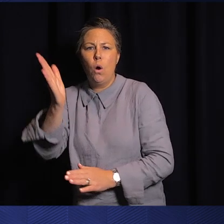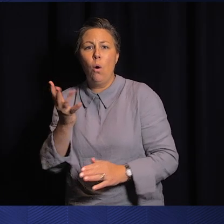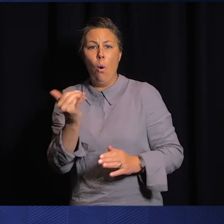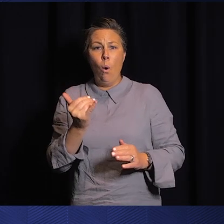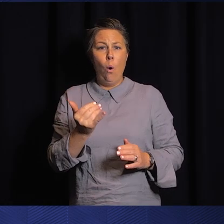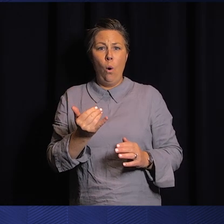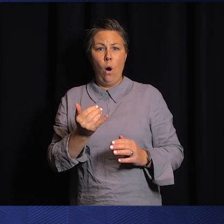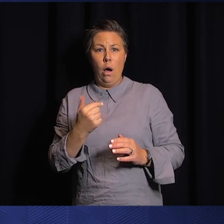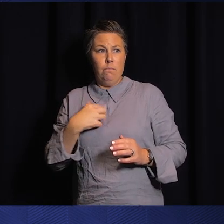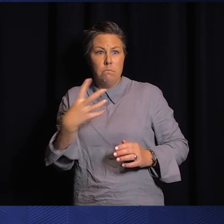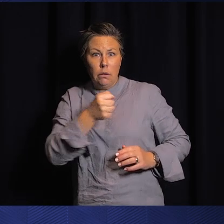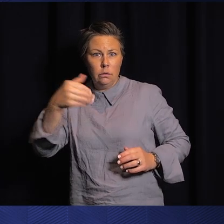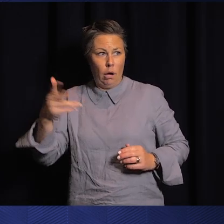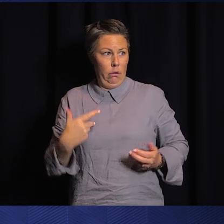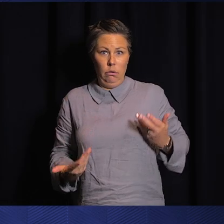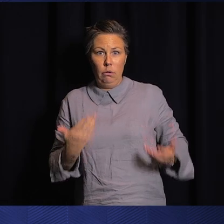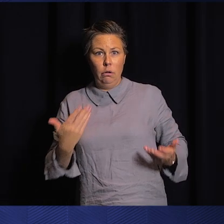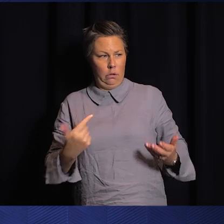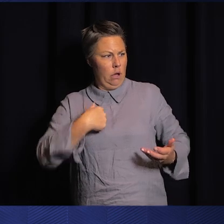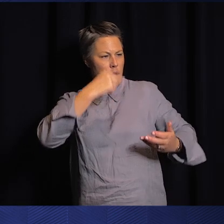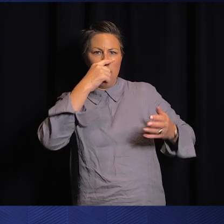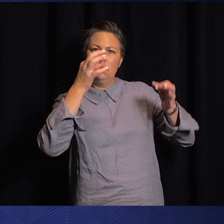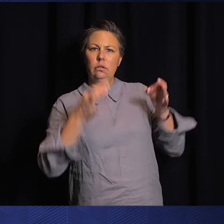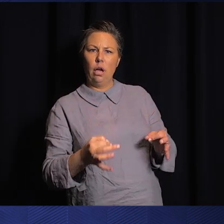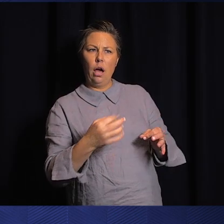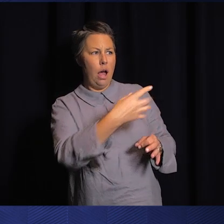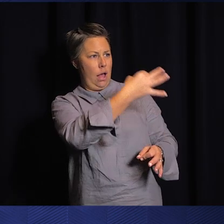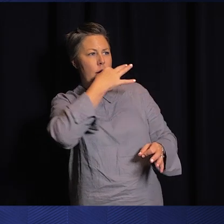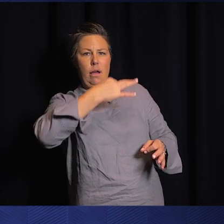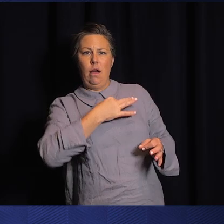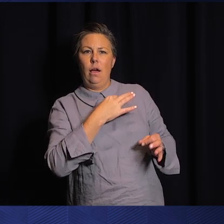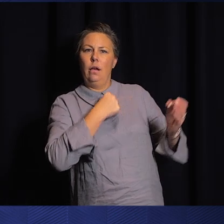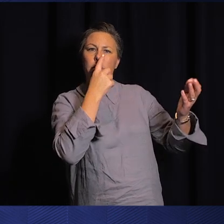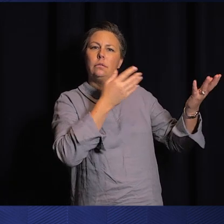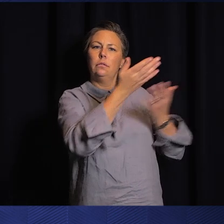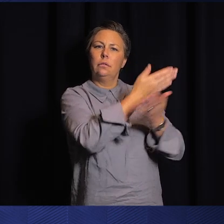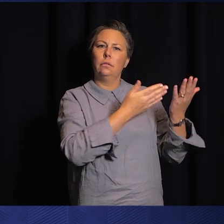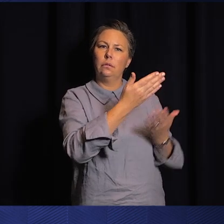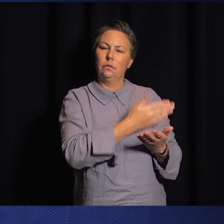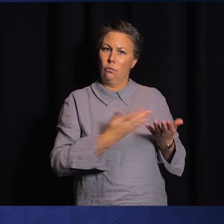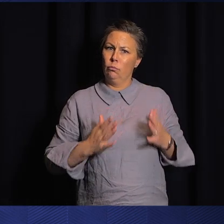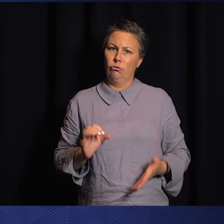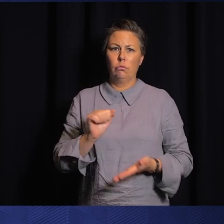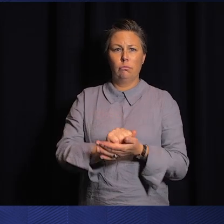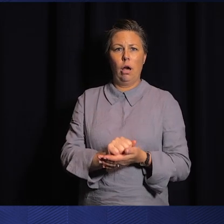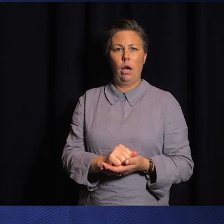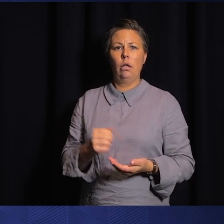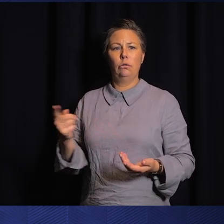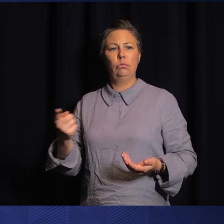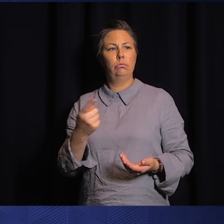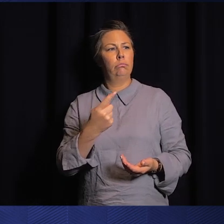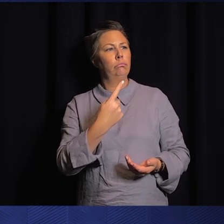decisions affecting them. Political agency, there is a right to exercise